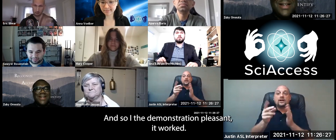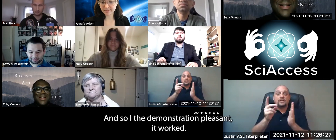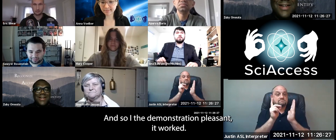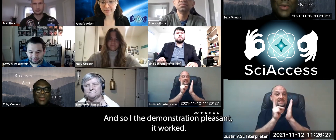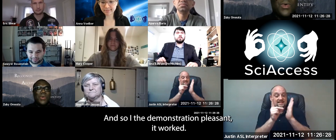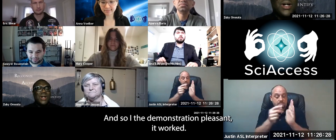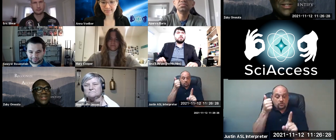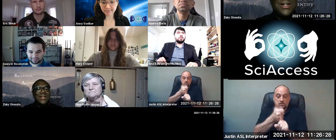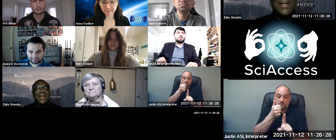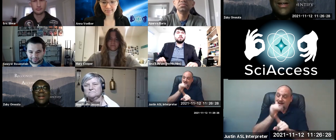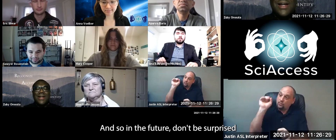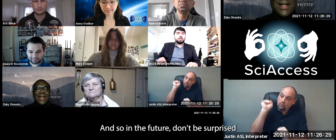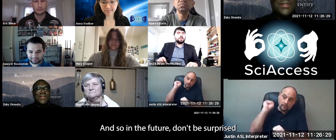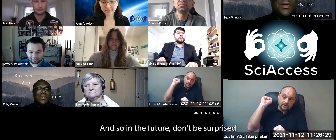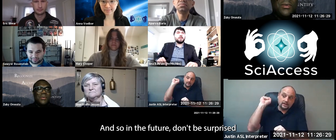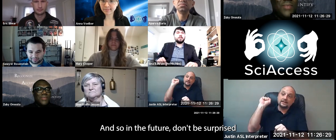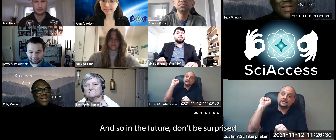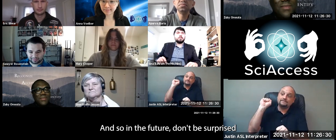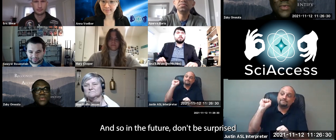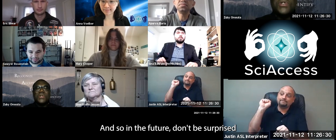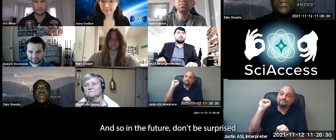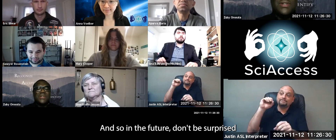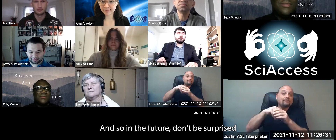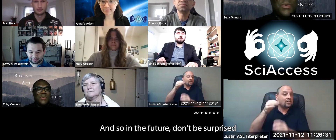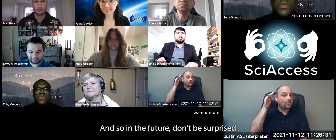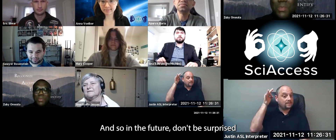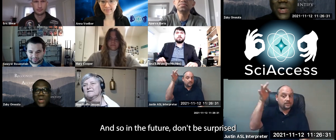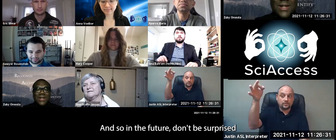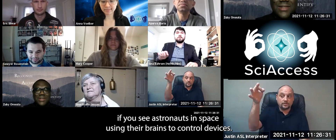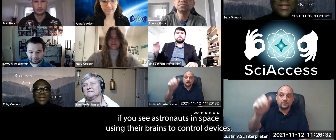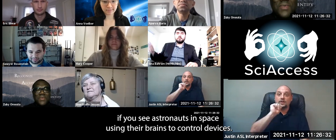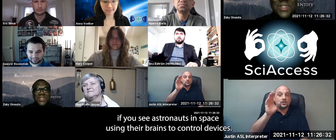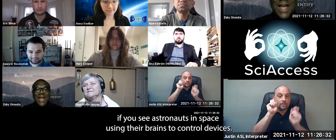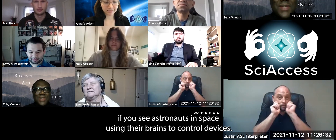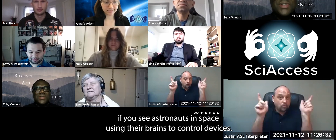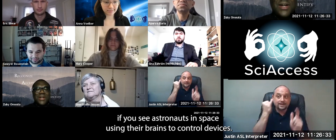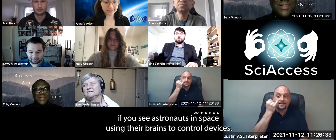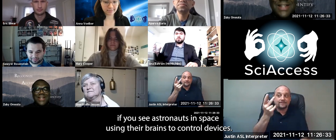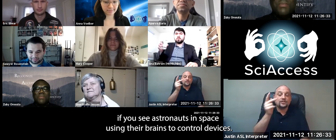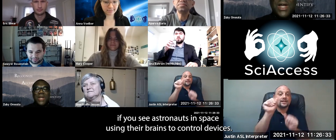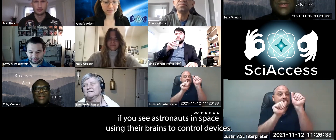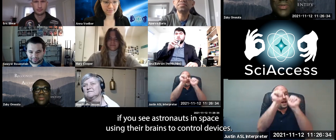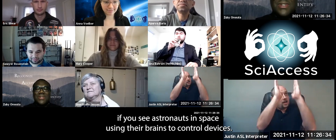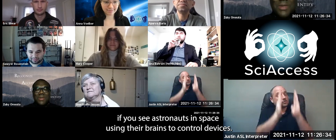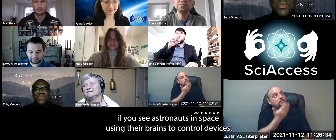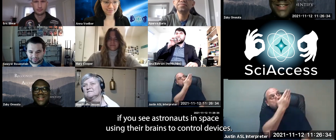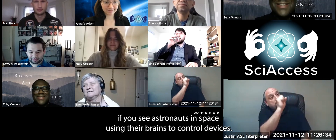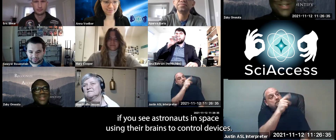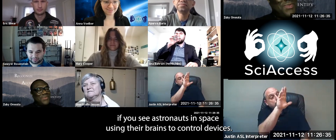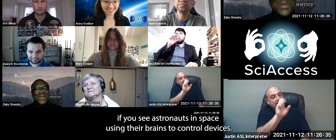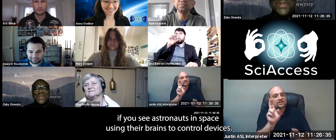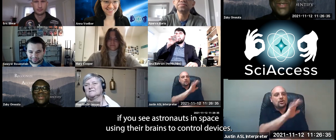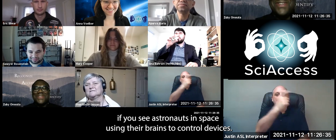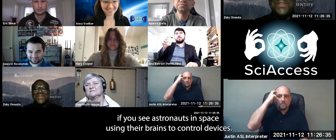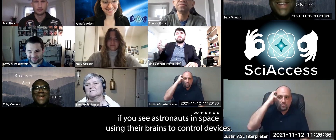pleasant, it worked. And so in the future, don't be surprised if you see astronauts in space using their brains